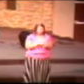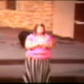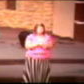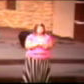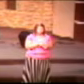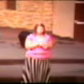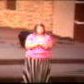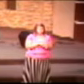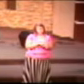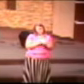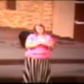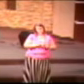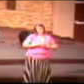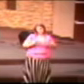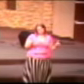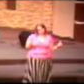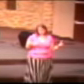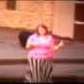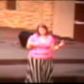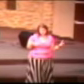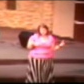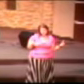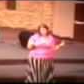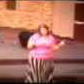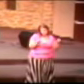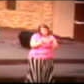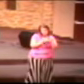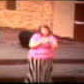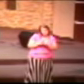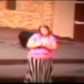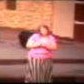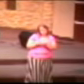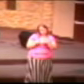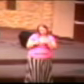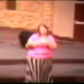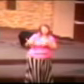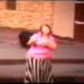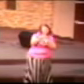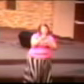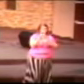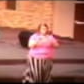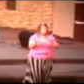And yet, he also gathered crowds around him for teaching.